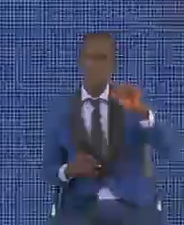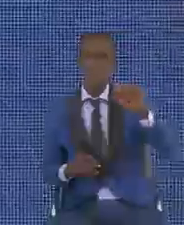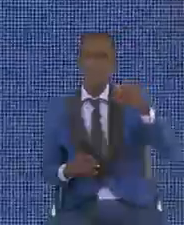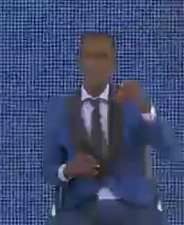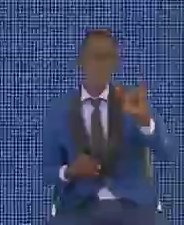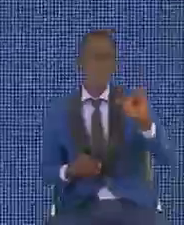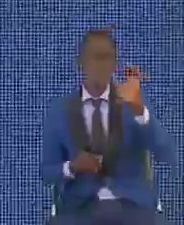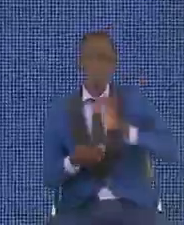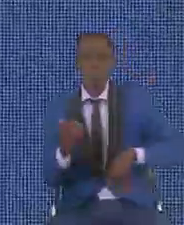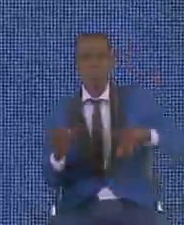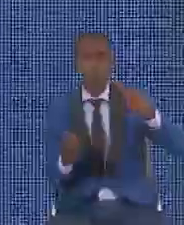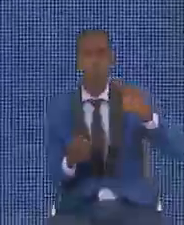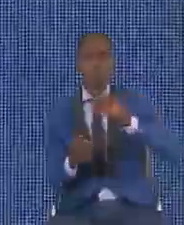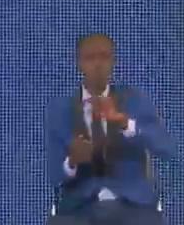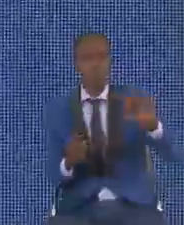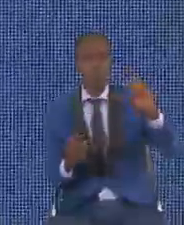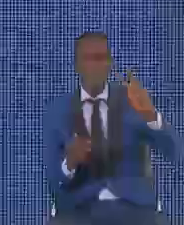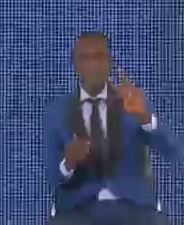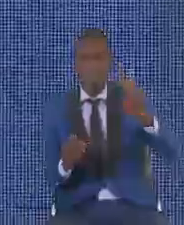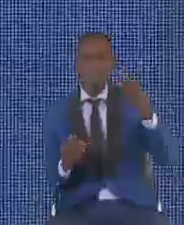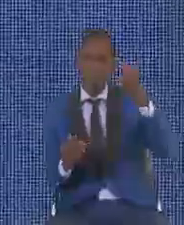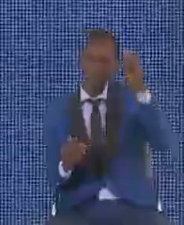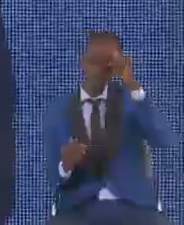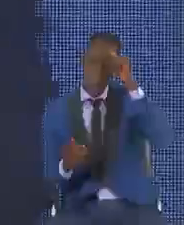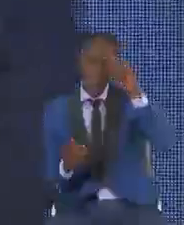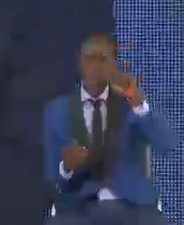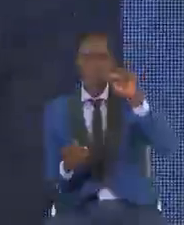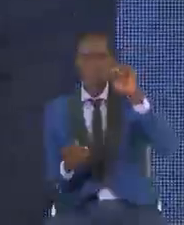verse 6. 2 Timothy chapter